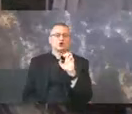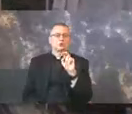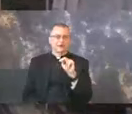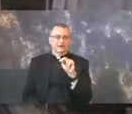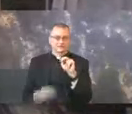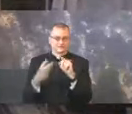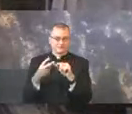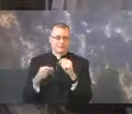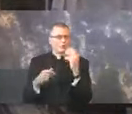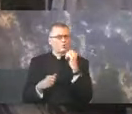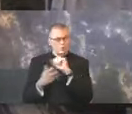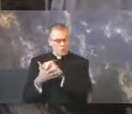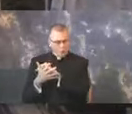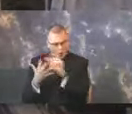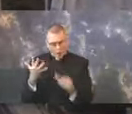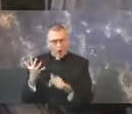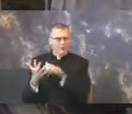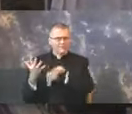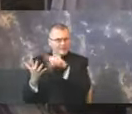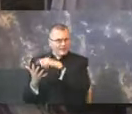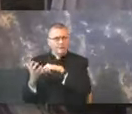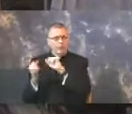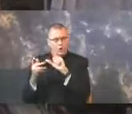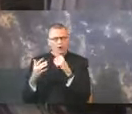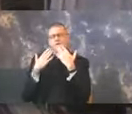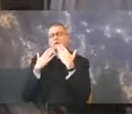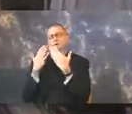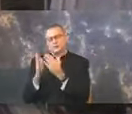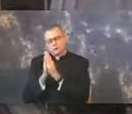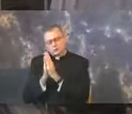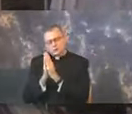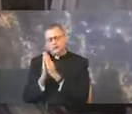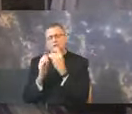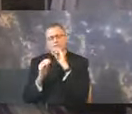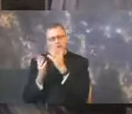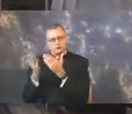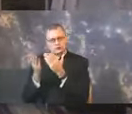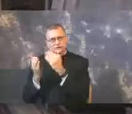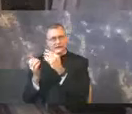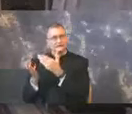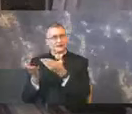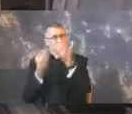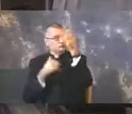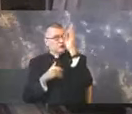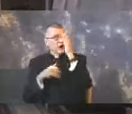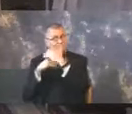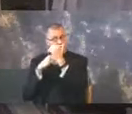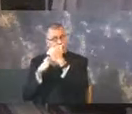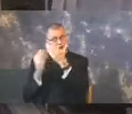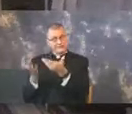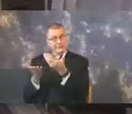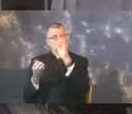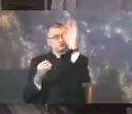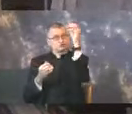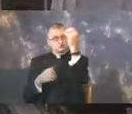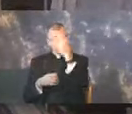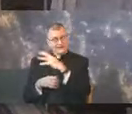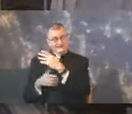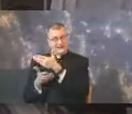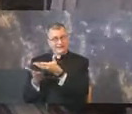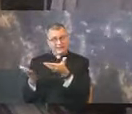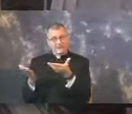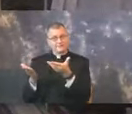them, our prayers and our gratitude, both to them and most especially to God for their calling and the grace of fidelity